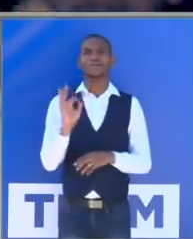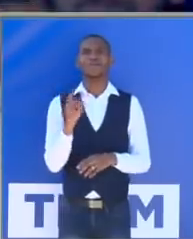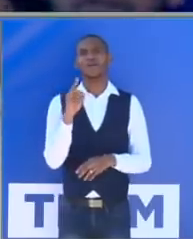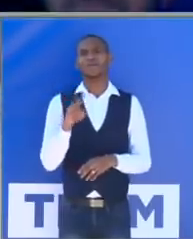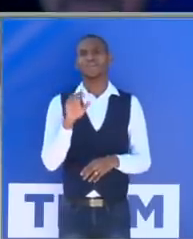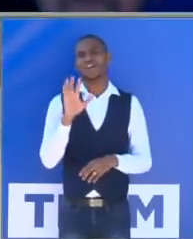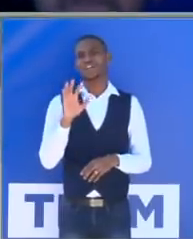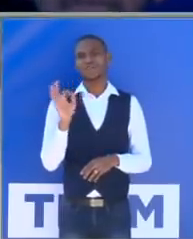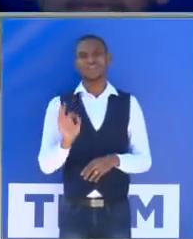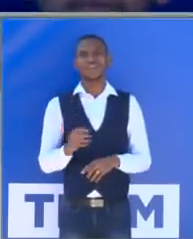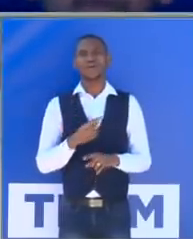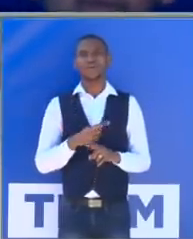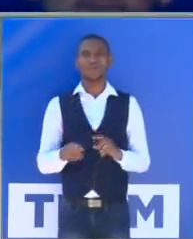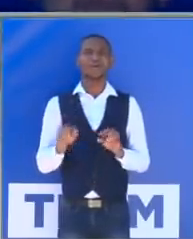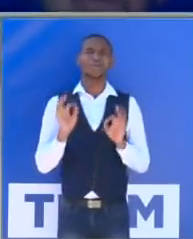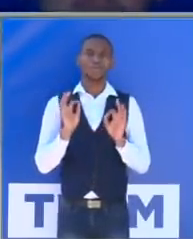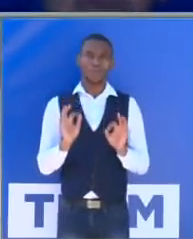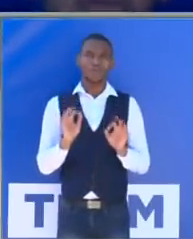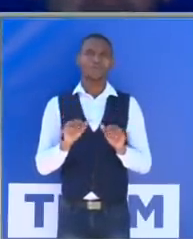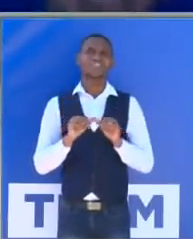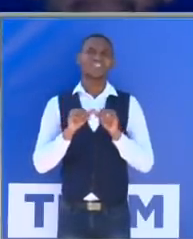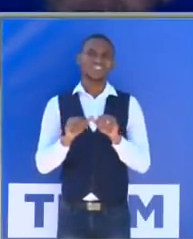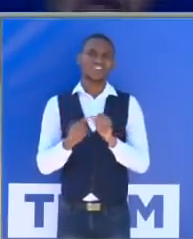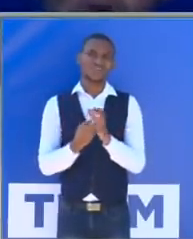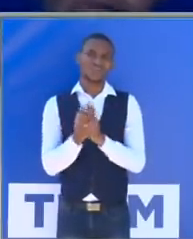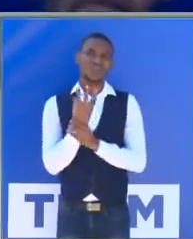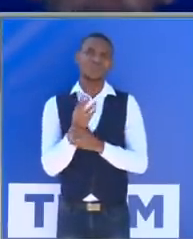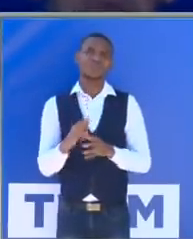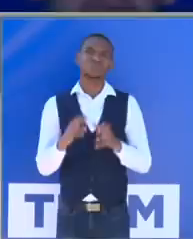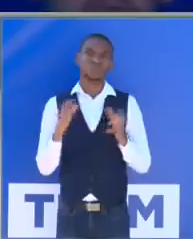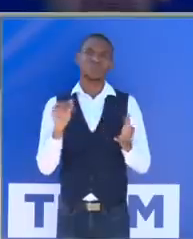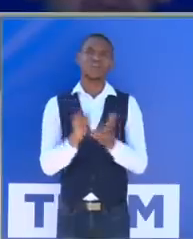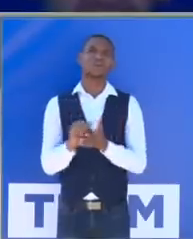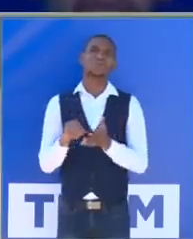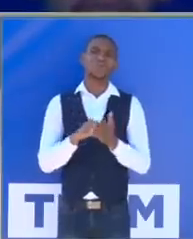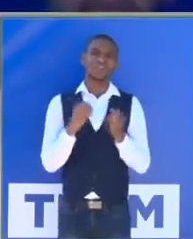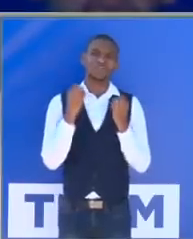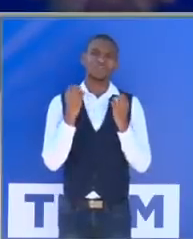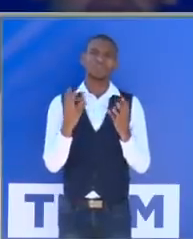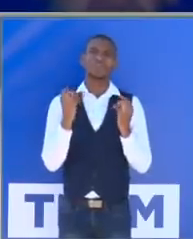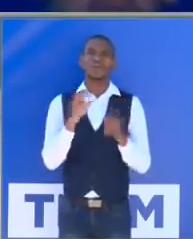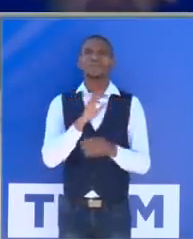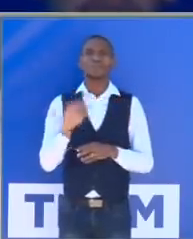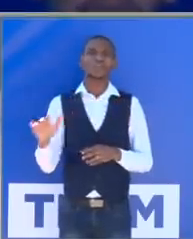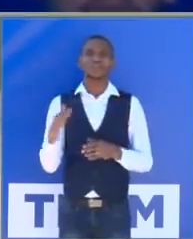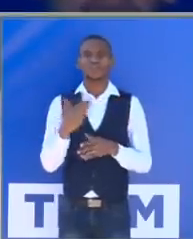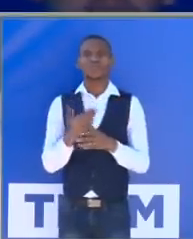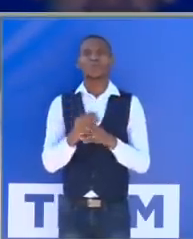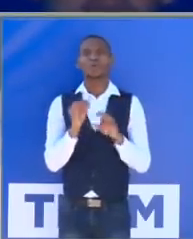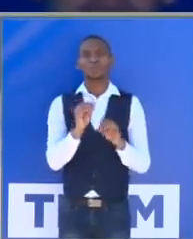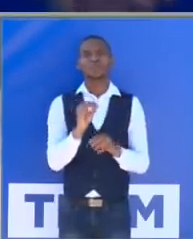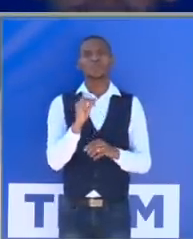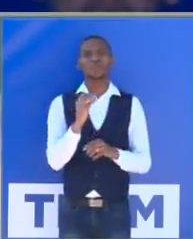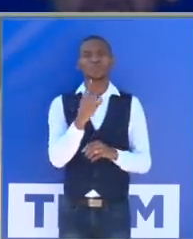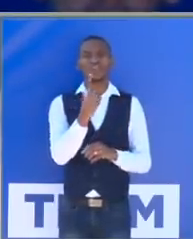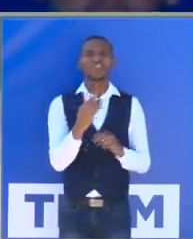1.5, but proper, sustained growth that will bring millions of jobs and put a job in every home. We're